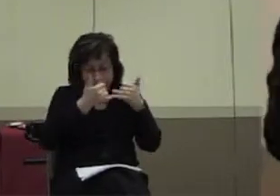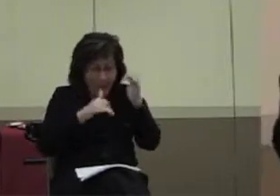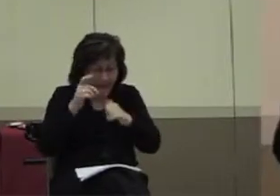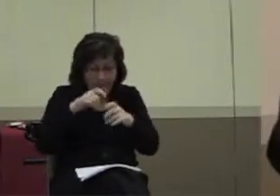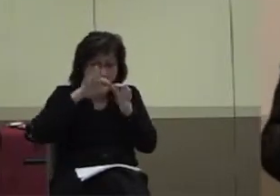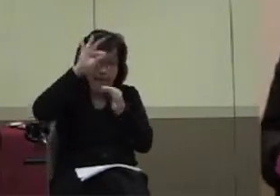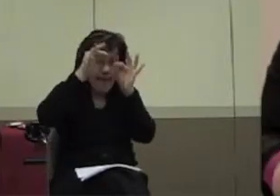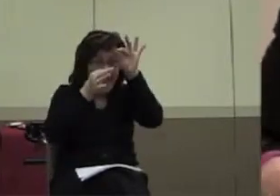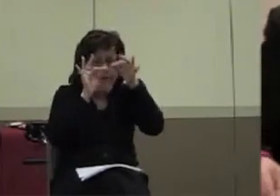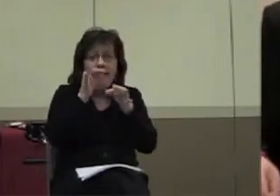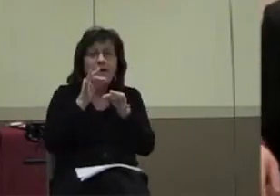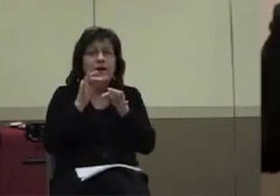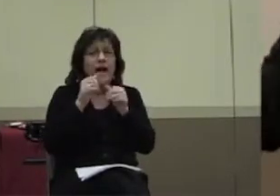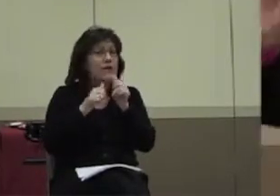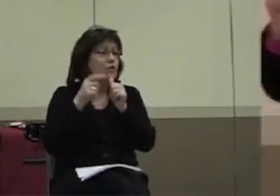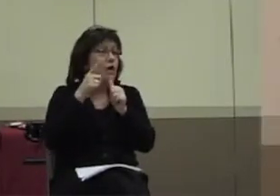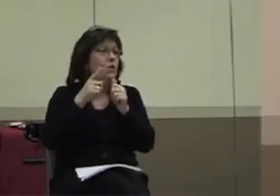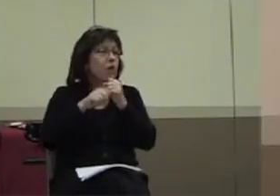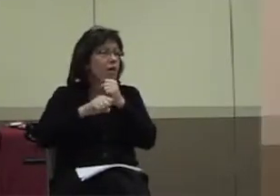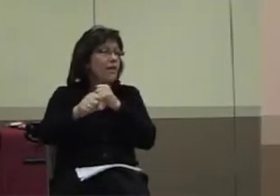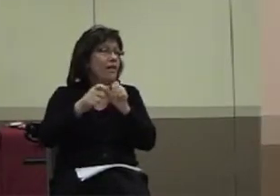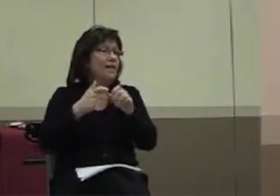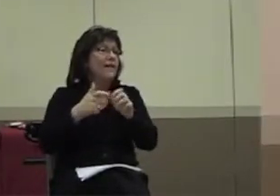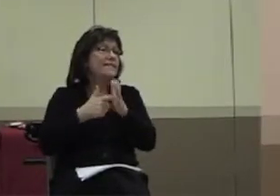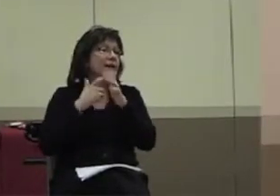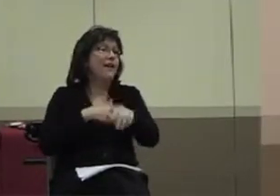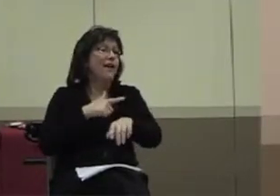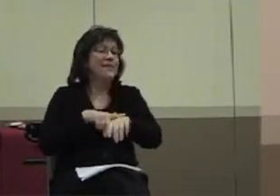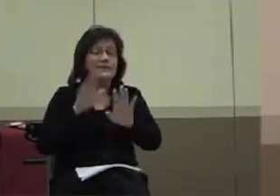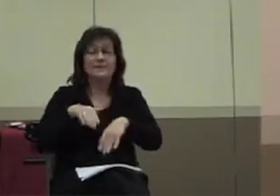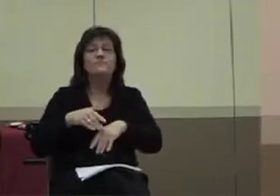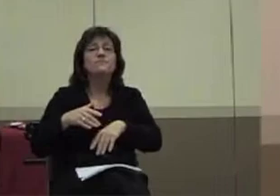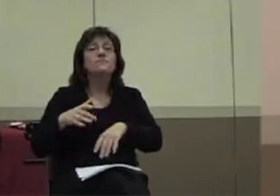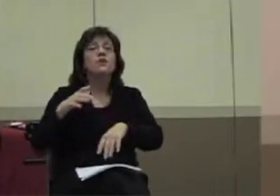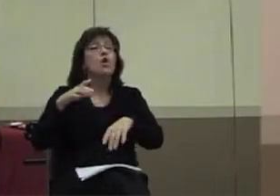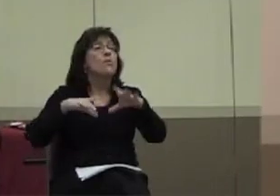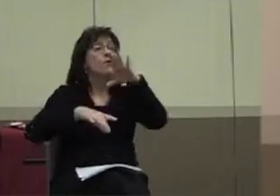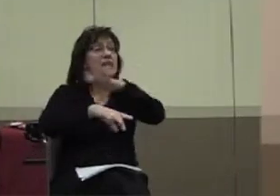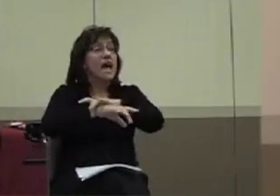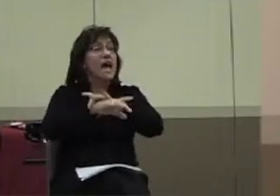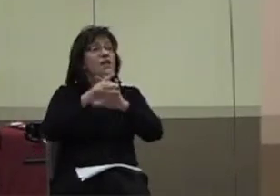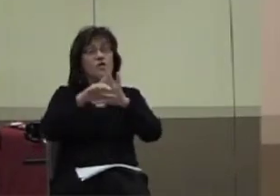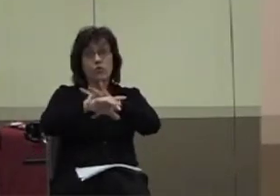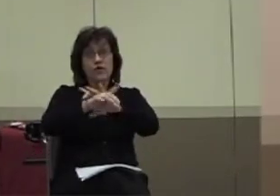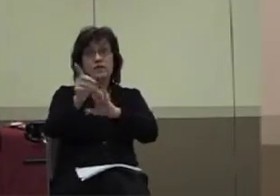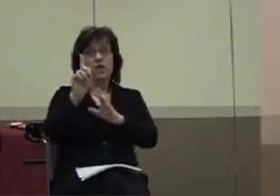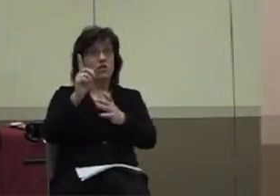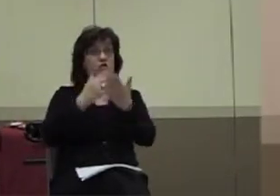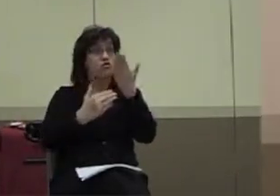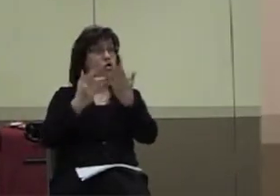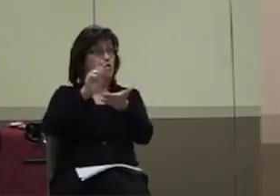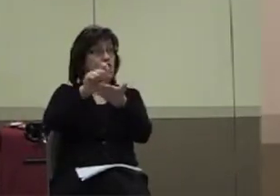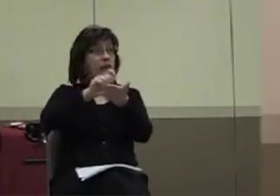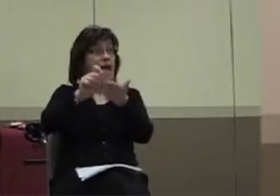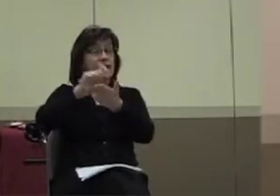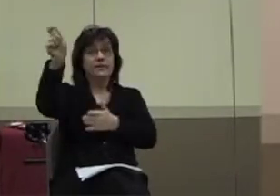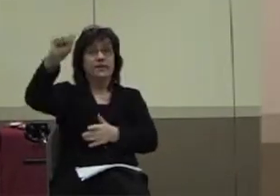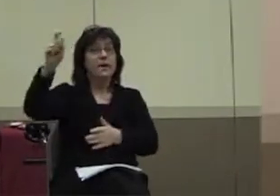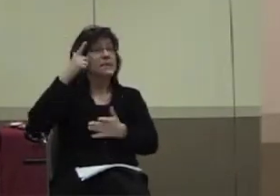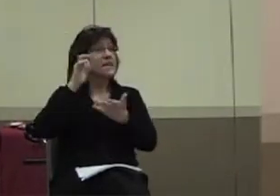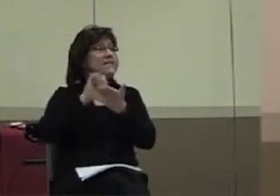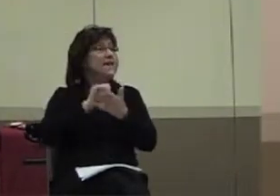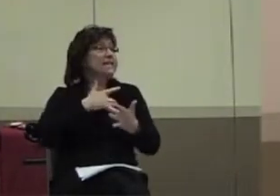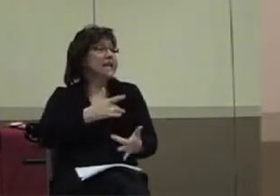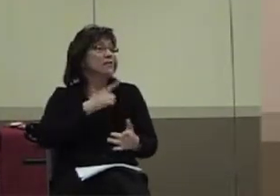shape is, and that's okay. I want you to put this on the wrist that you write with because that happens to be the hand that you tend to gesture with